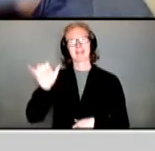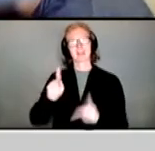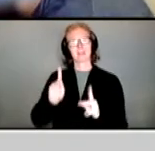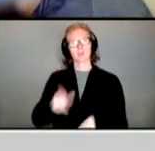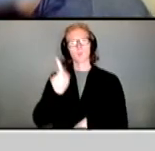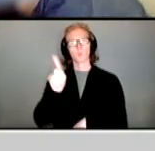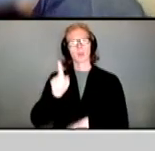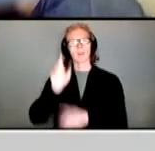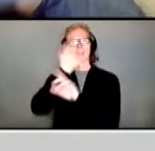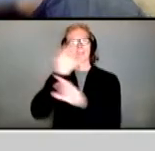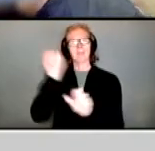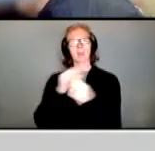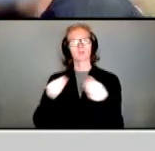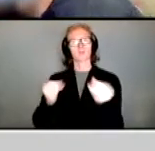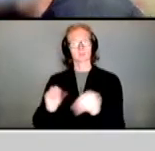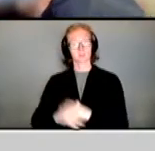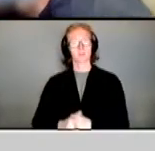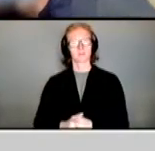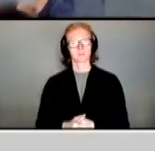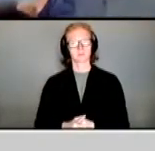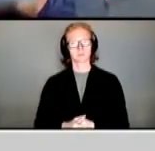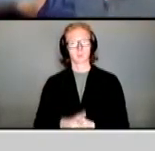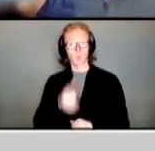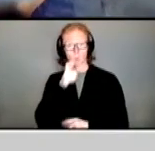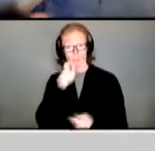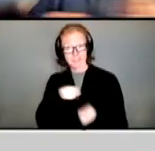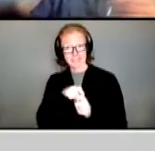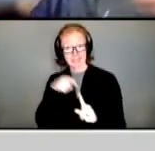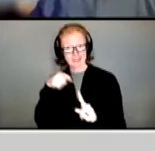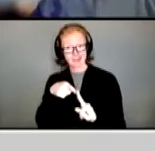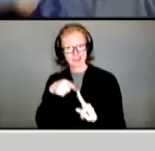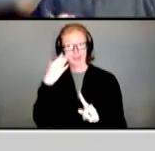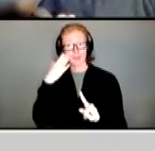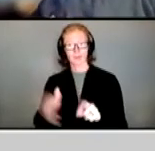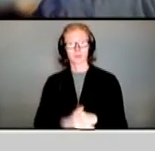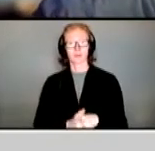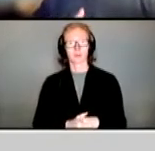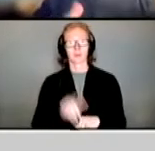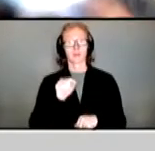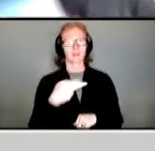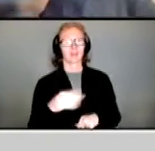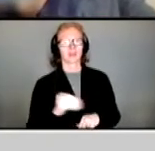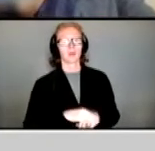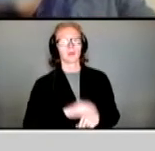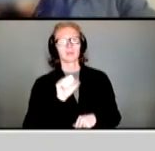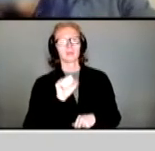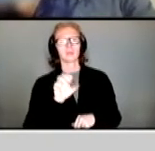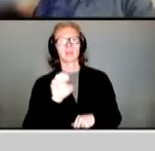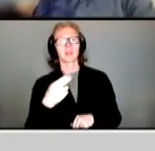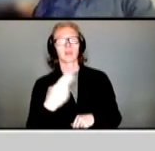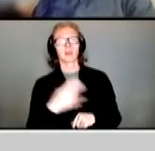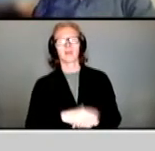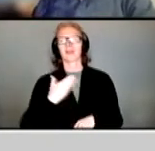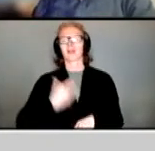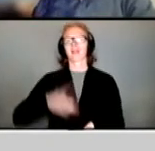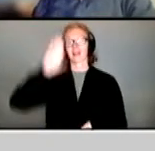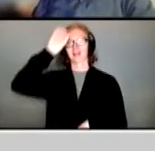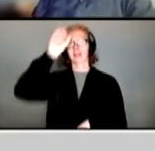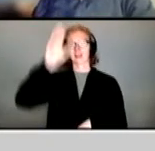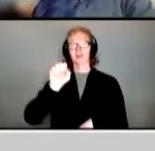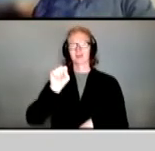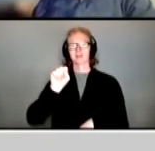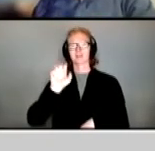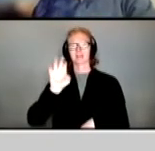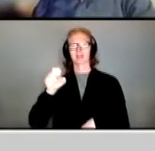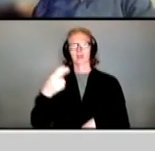office. I don't know who that is. Theo. Yeah, go ahead, Sarah. Theo, hi, this is Sarah Ames,